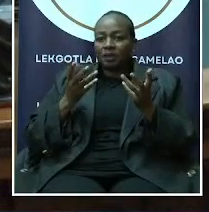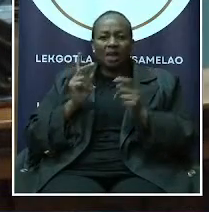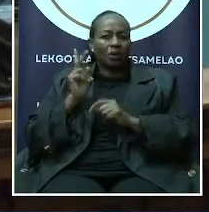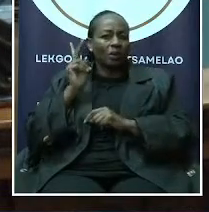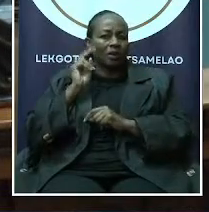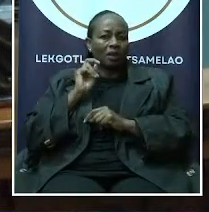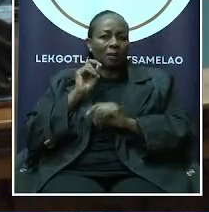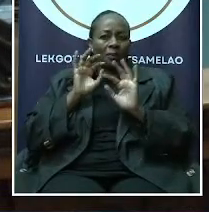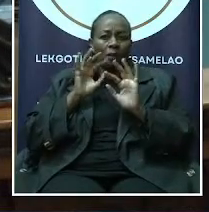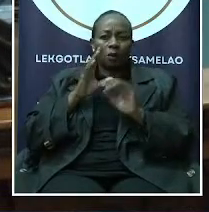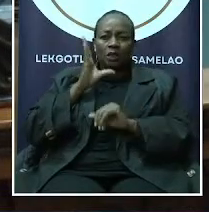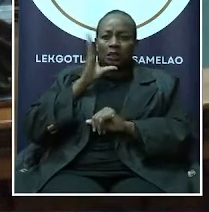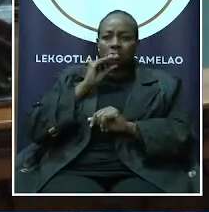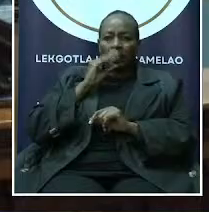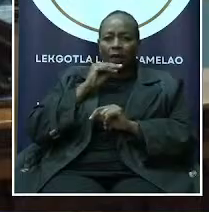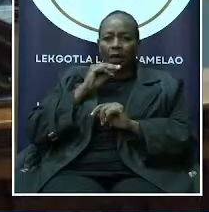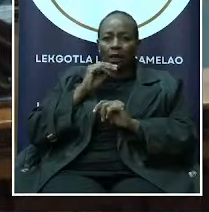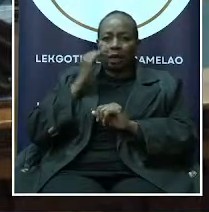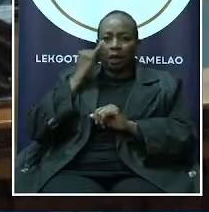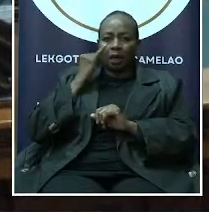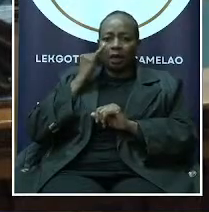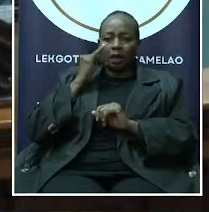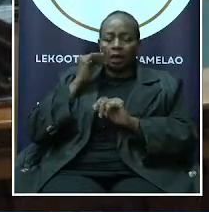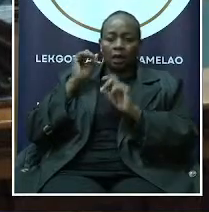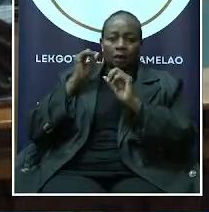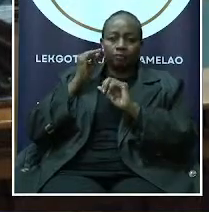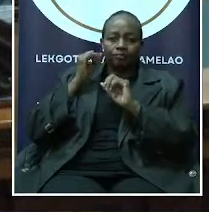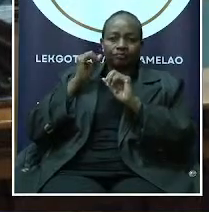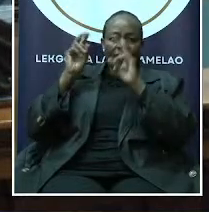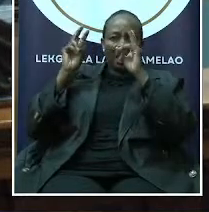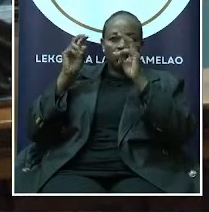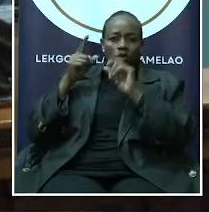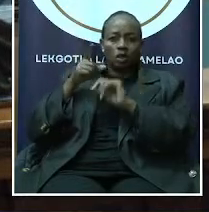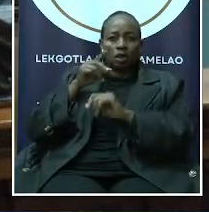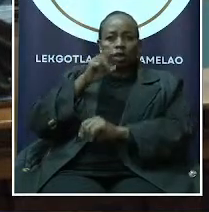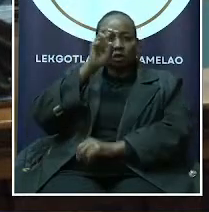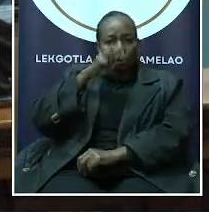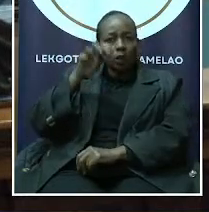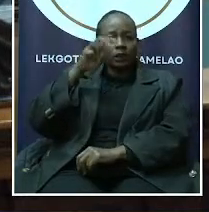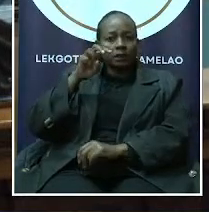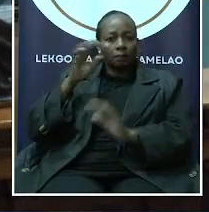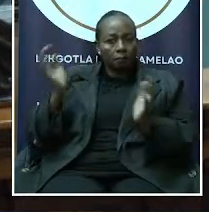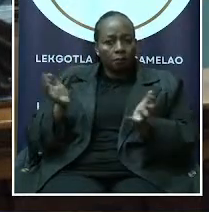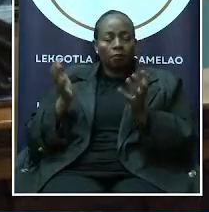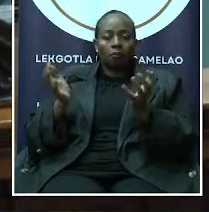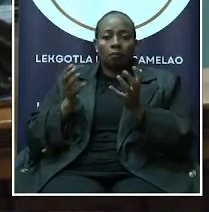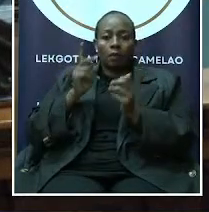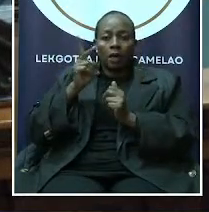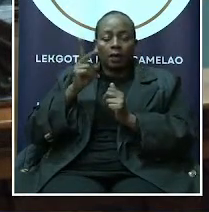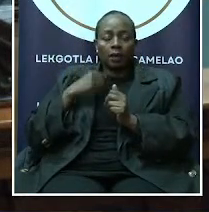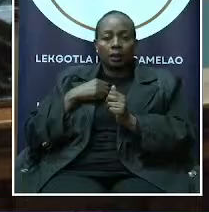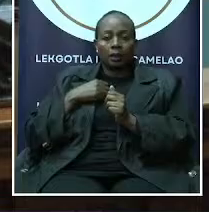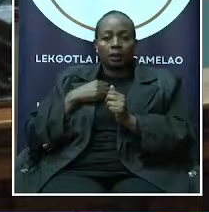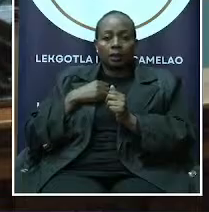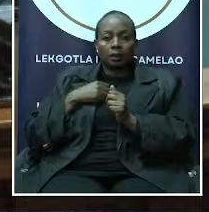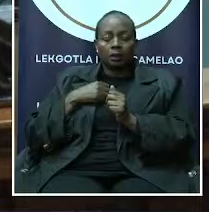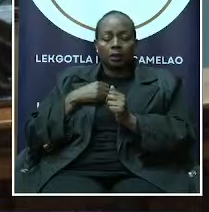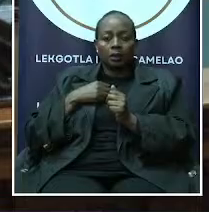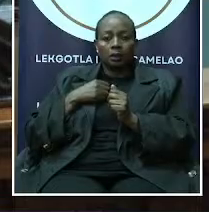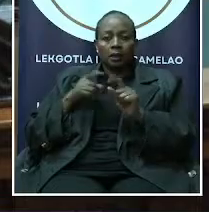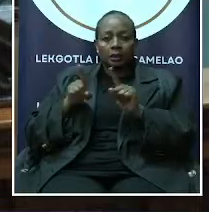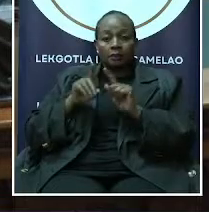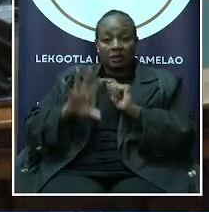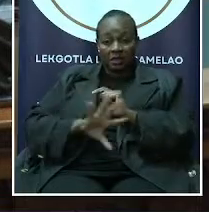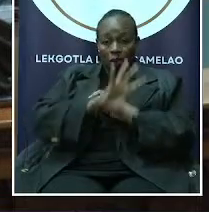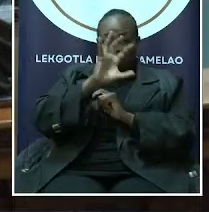of such an initiative, because it speaks to also the tourism revival in as far as our country